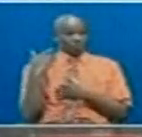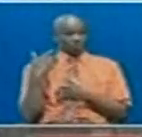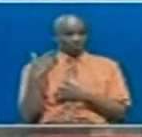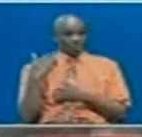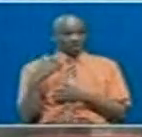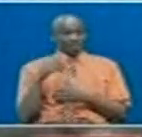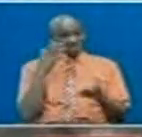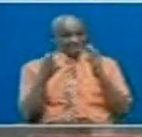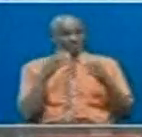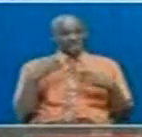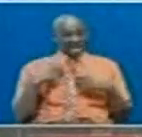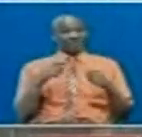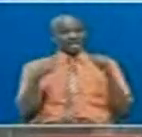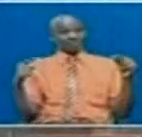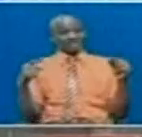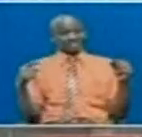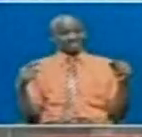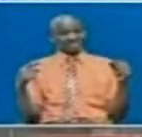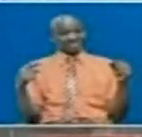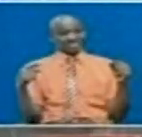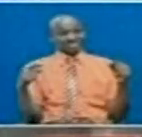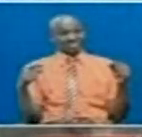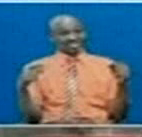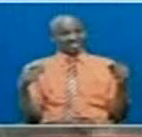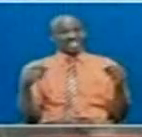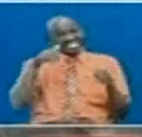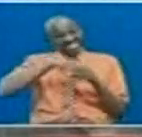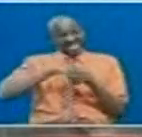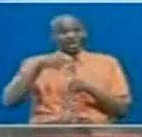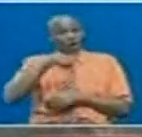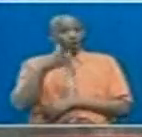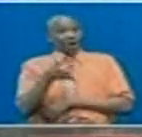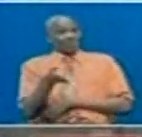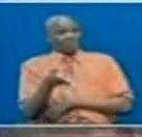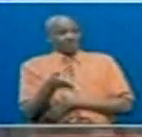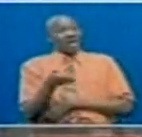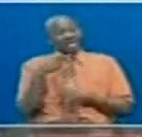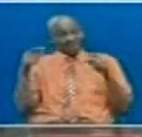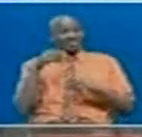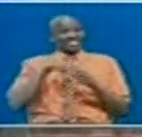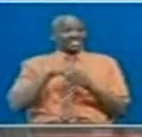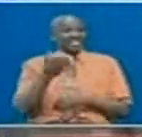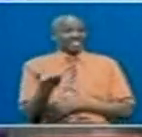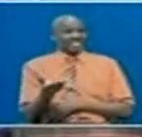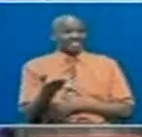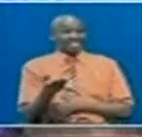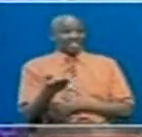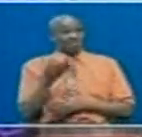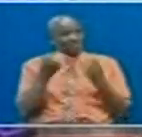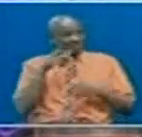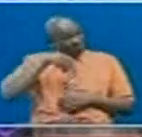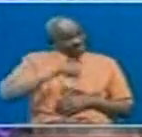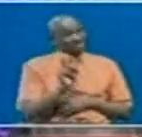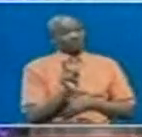that we may have elements that are local. And those elements, they could be the one